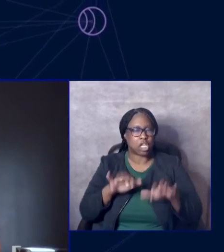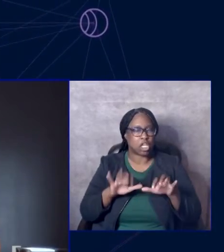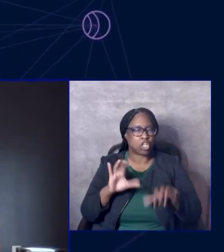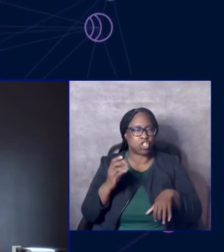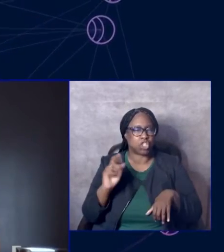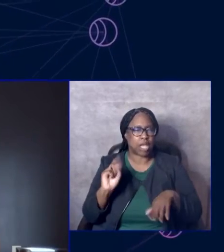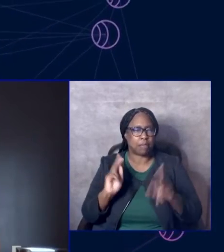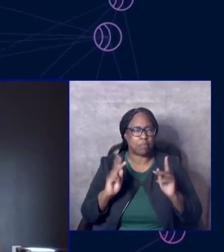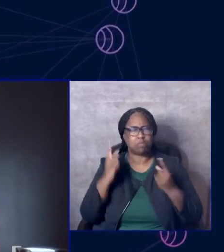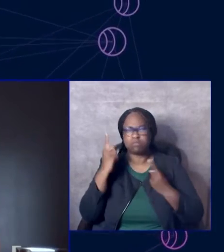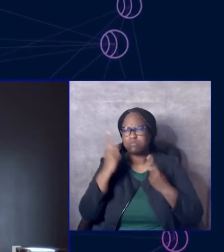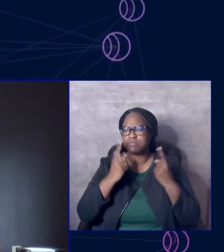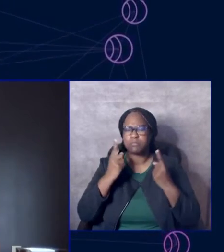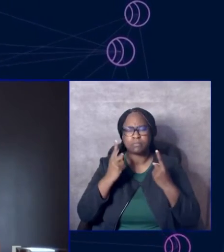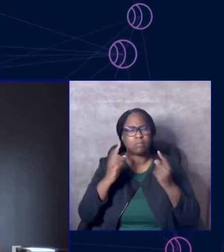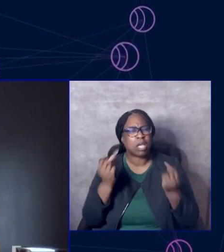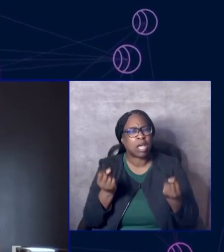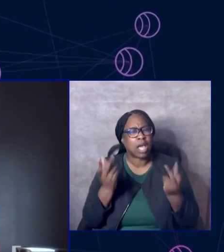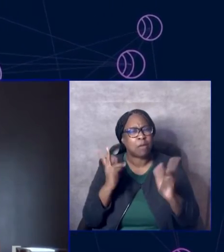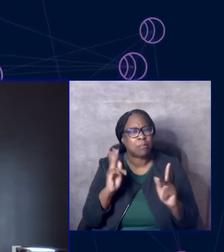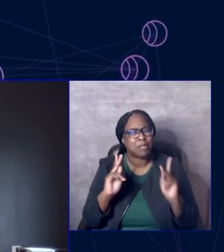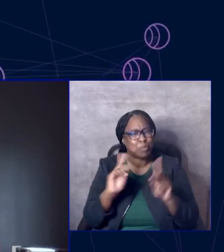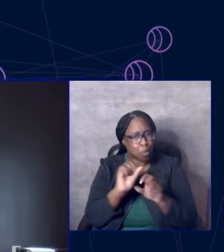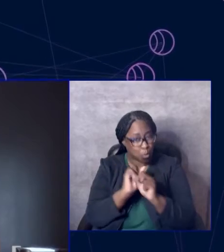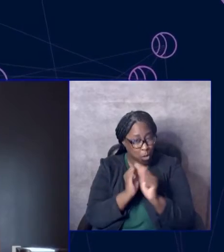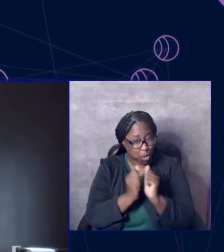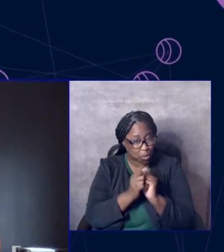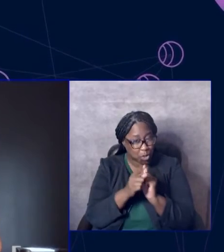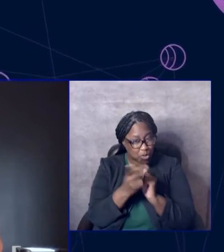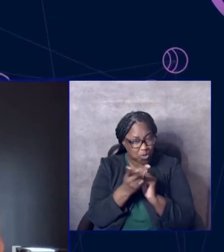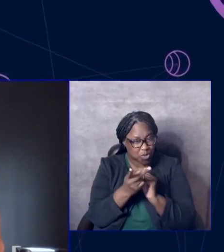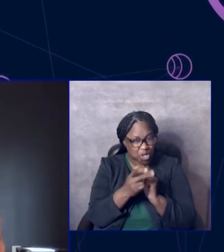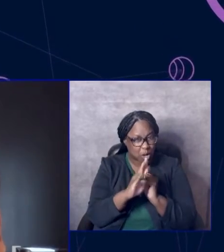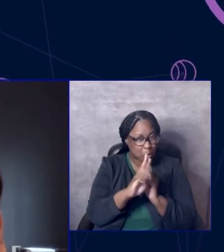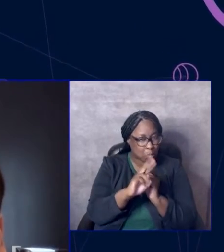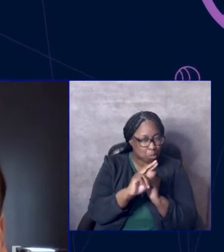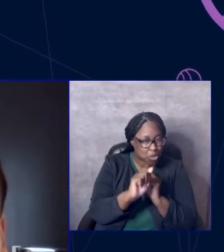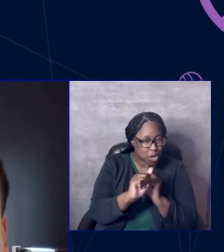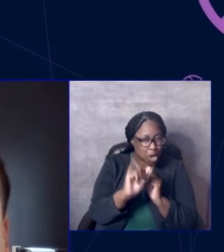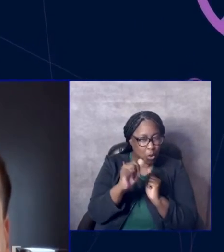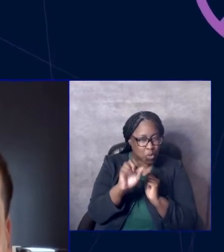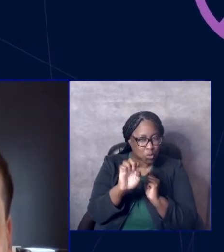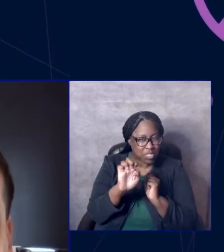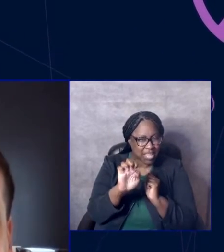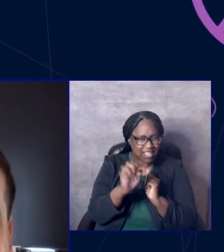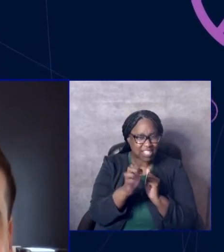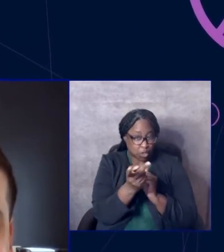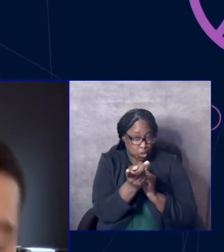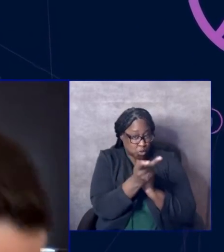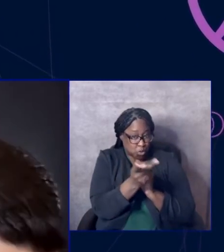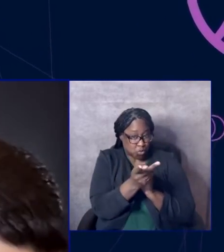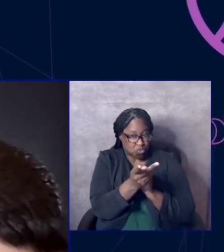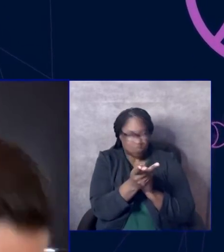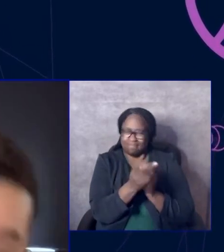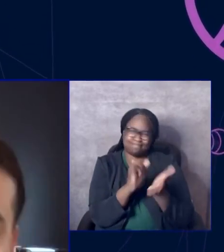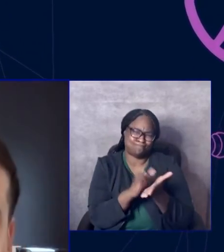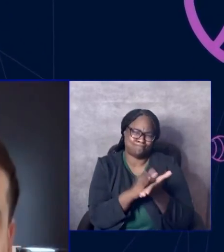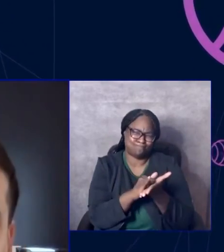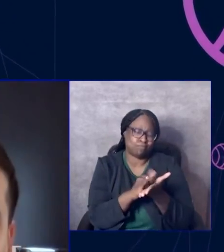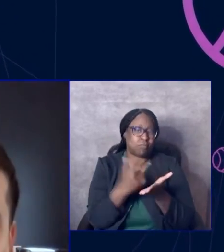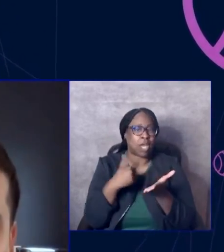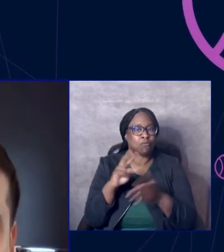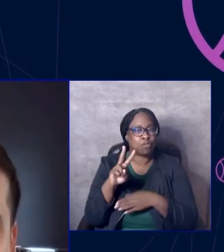how many people were working with you, Bruna and Jose. It can't just have been the two of you. I think the presumption here is you have 200